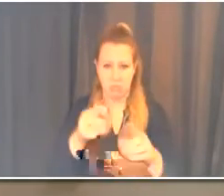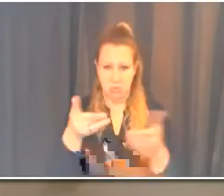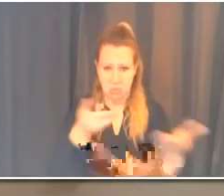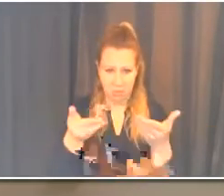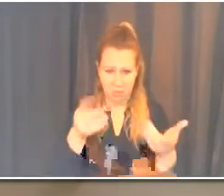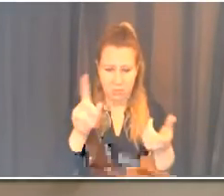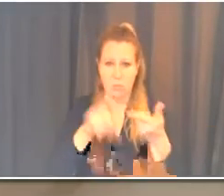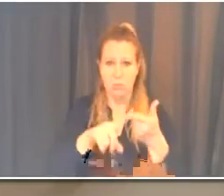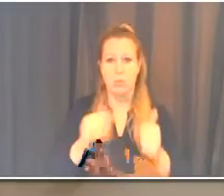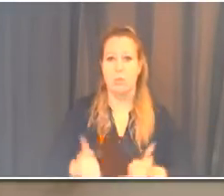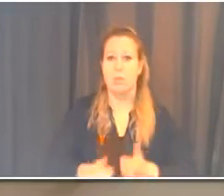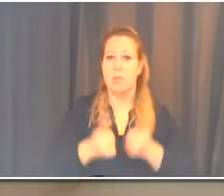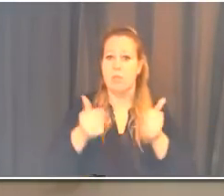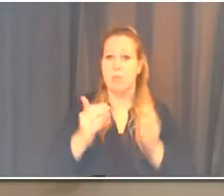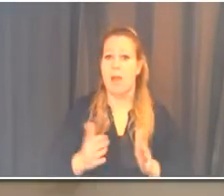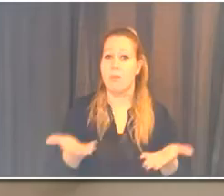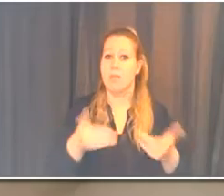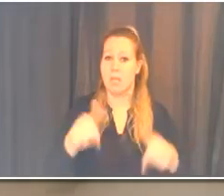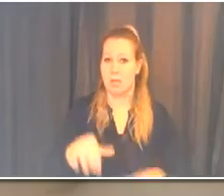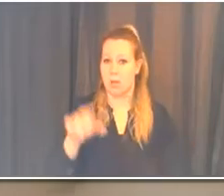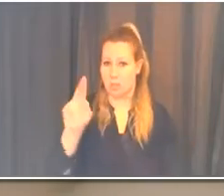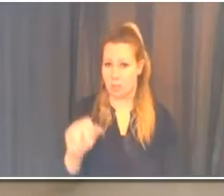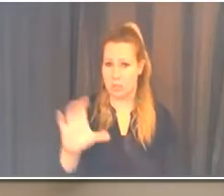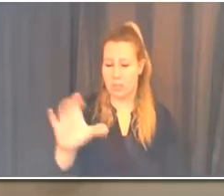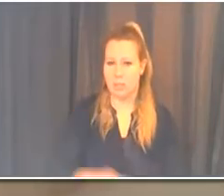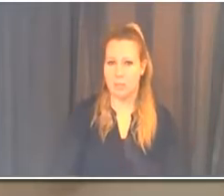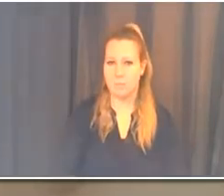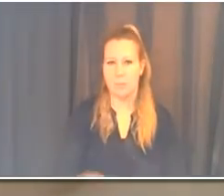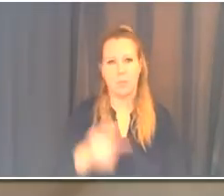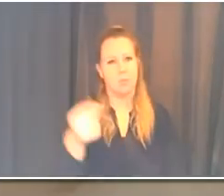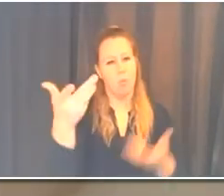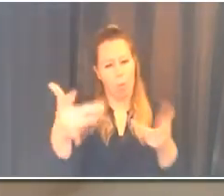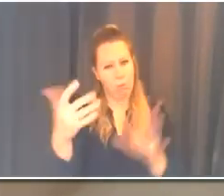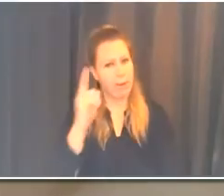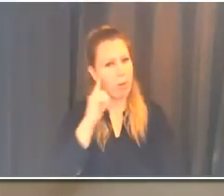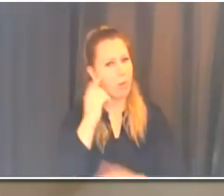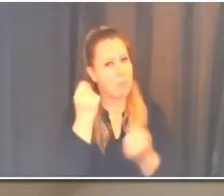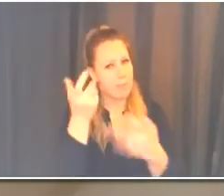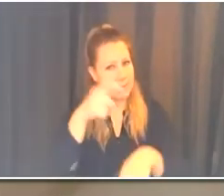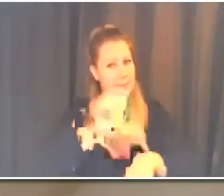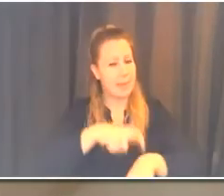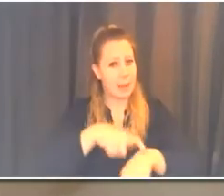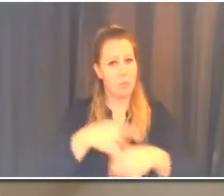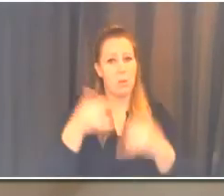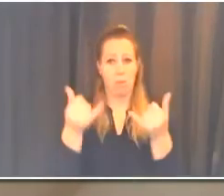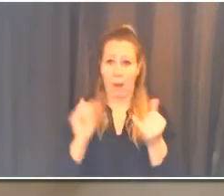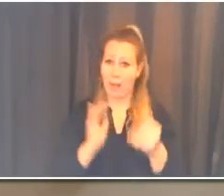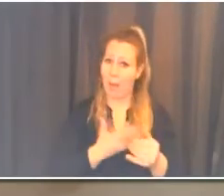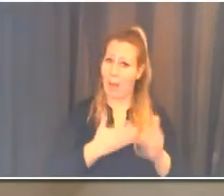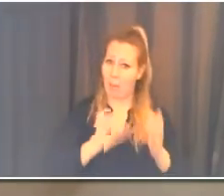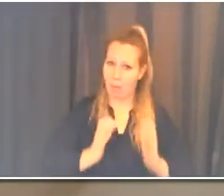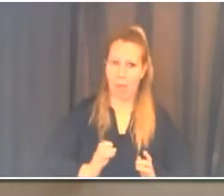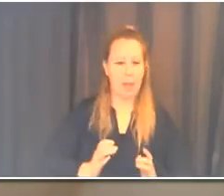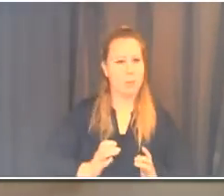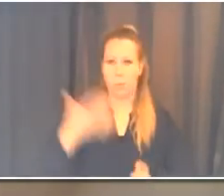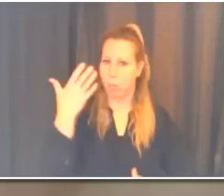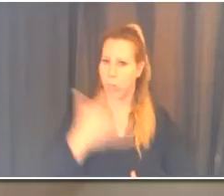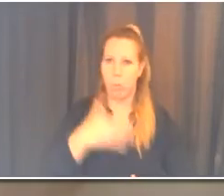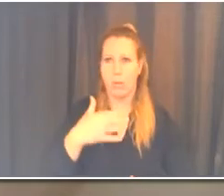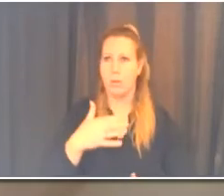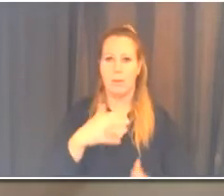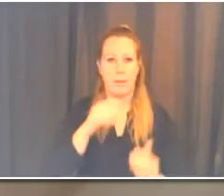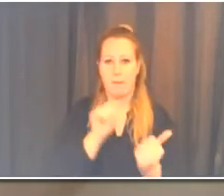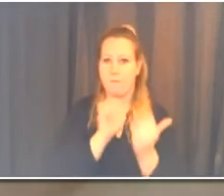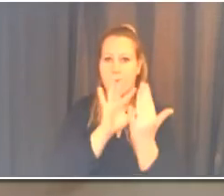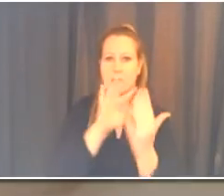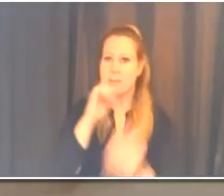survivors the few resources that have been available during the pandemic substantially disadvantage those living in poverty and those with